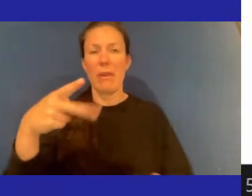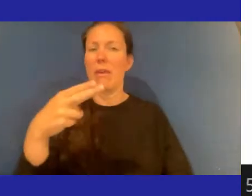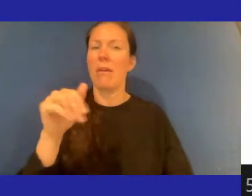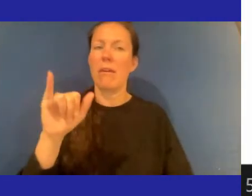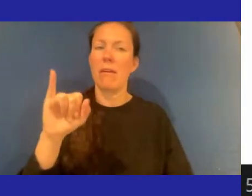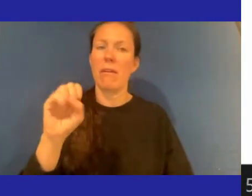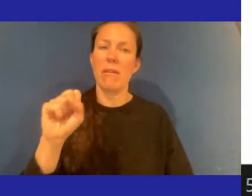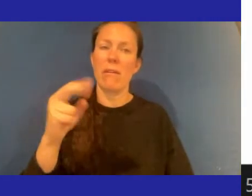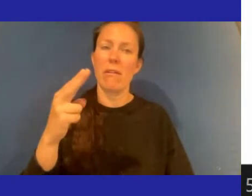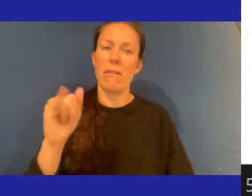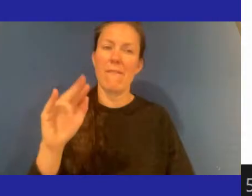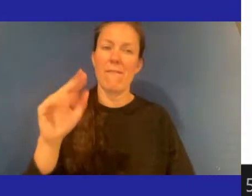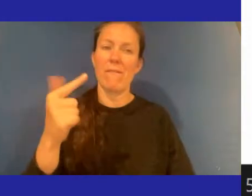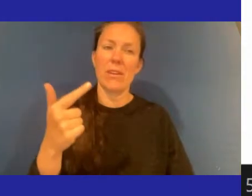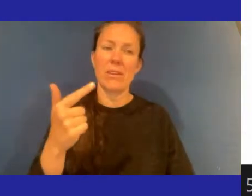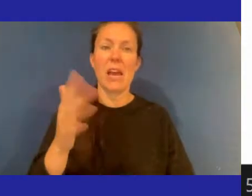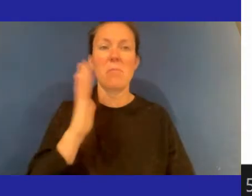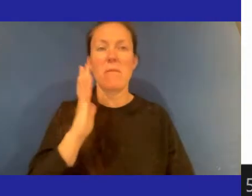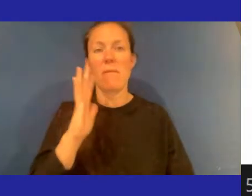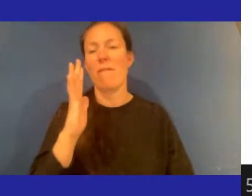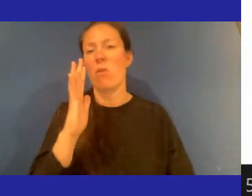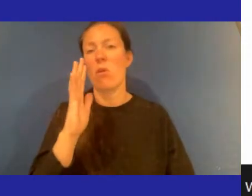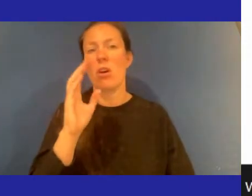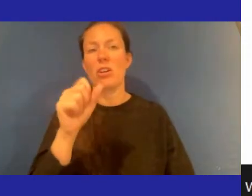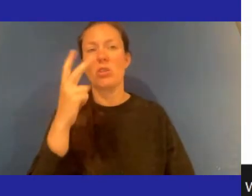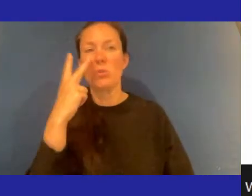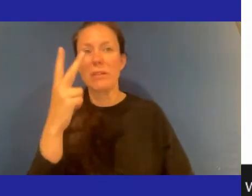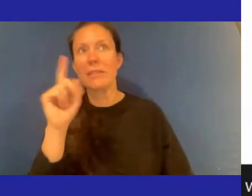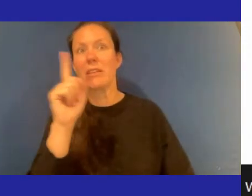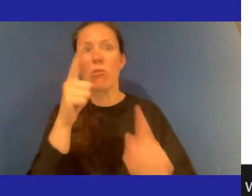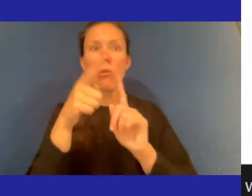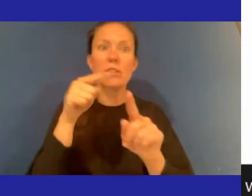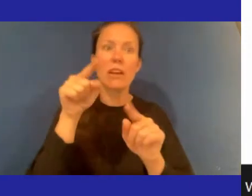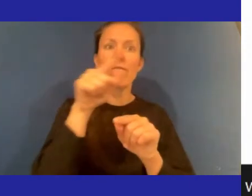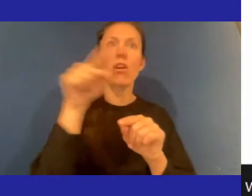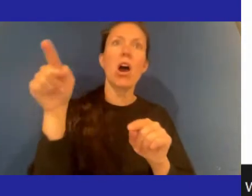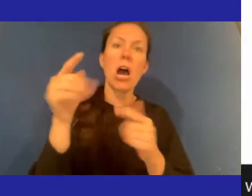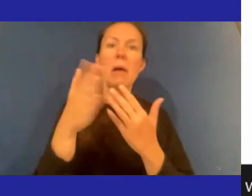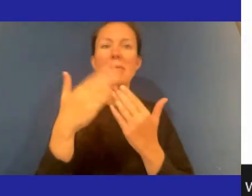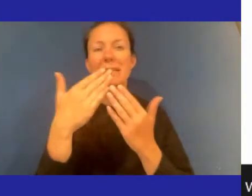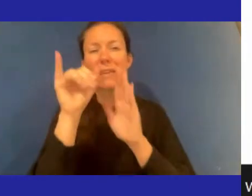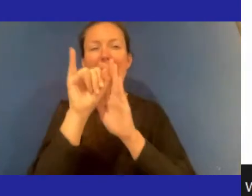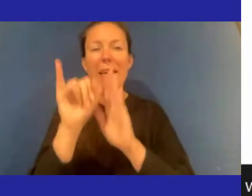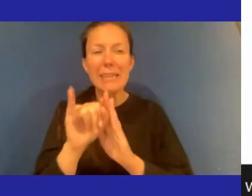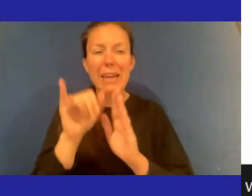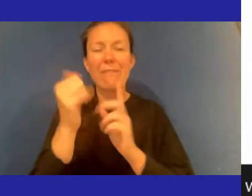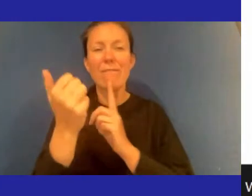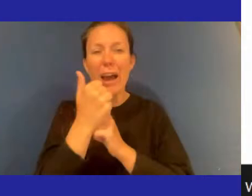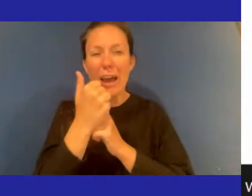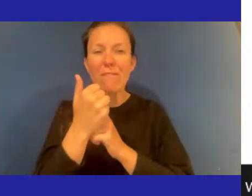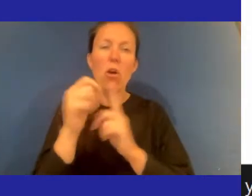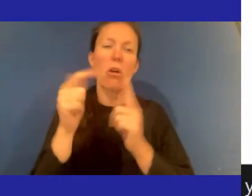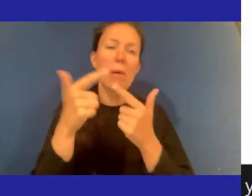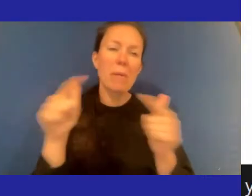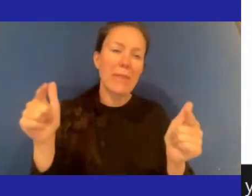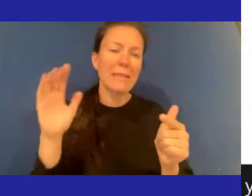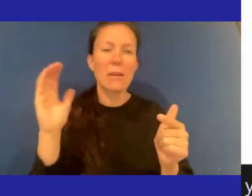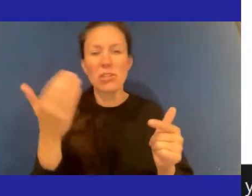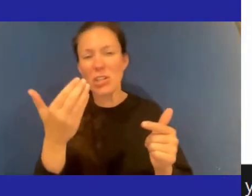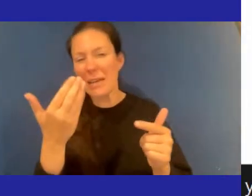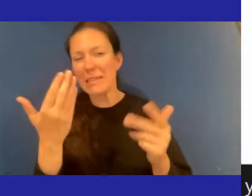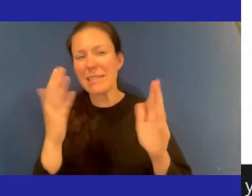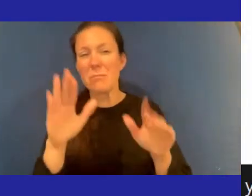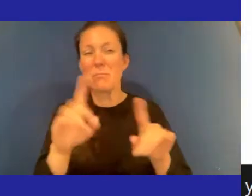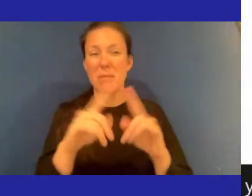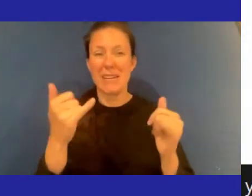the old days, it was like just look at where'd it come from, and Yes. is the language seeming to be? I suspect with